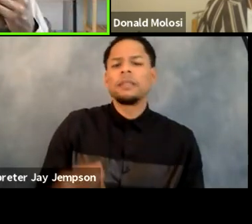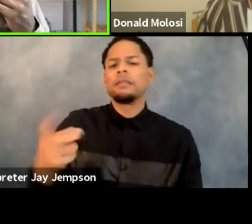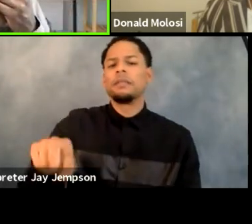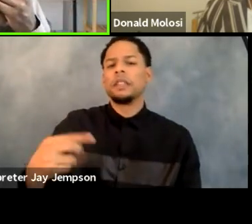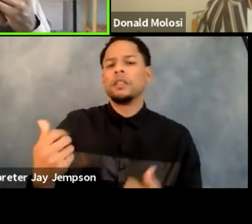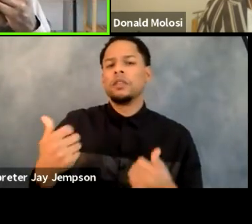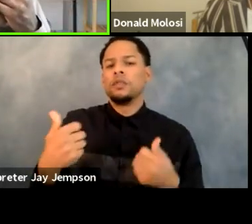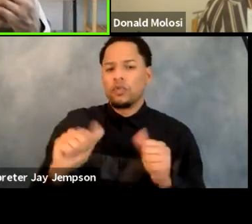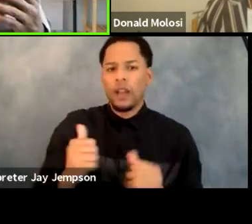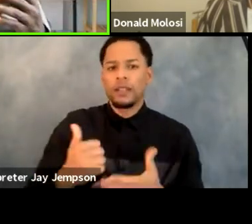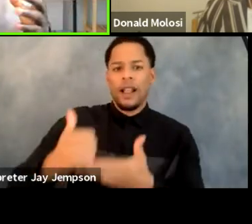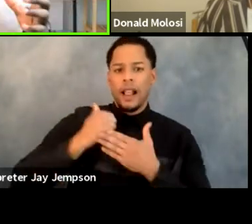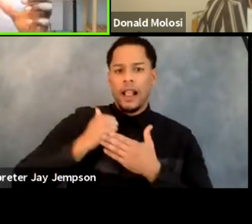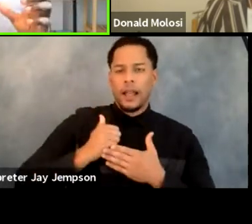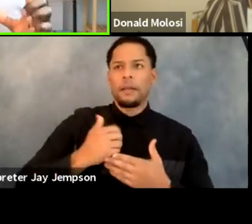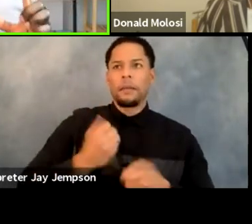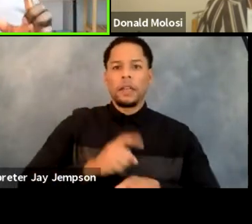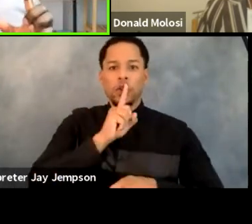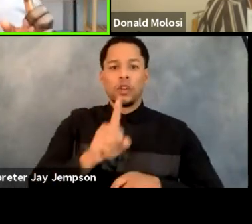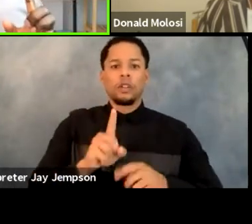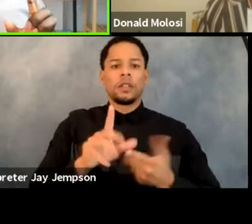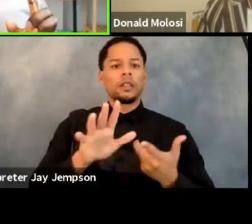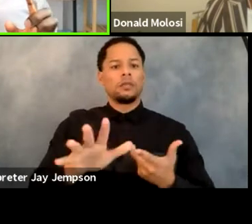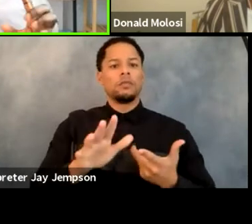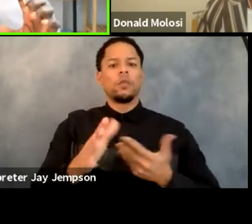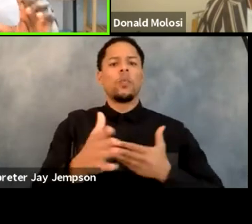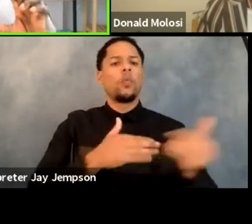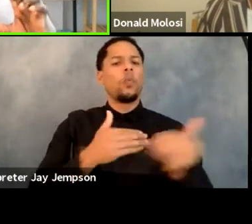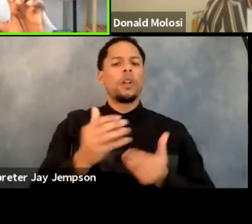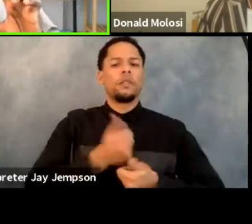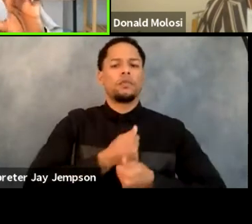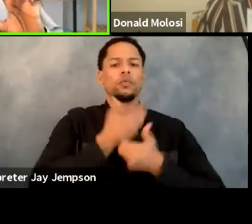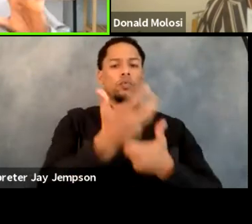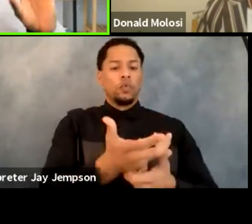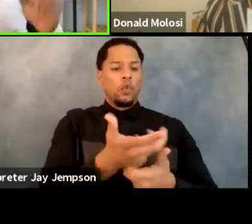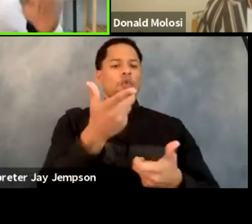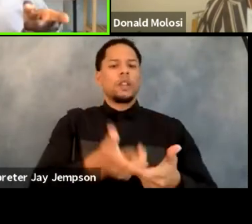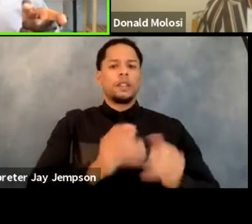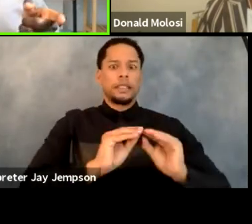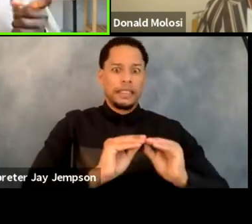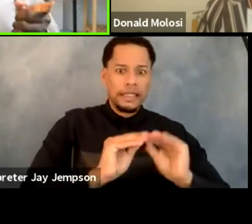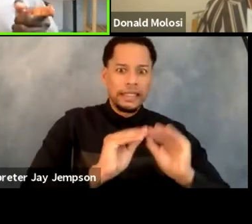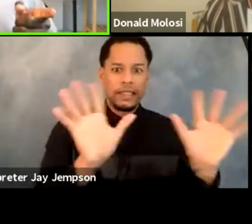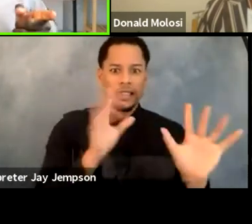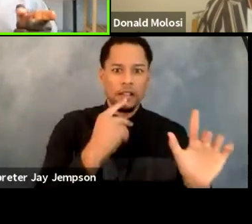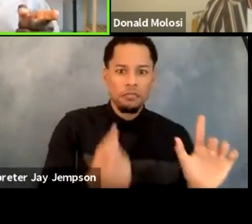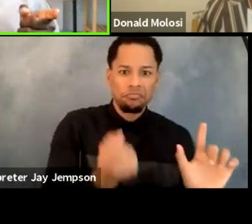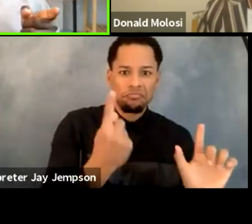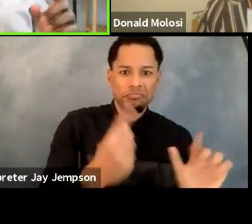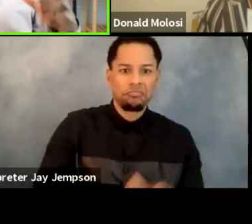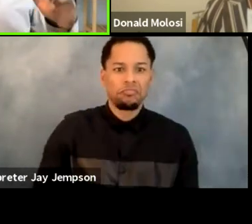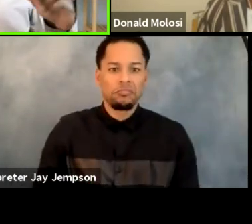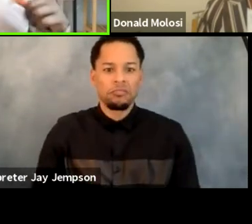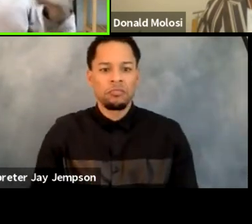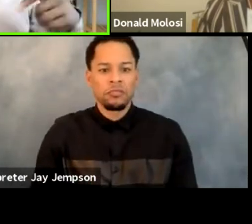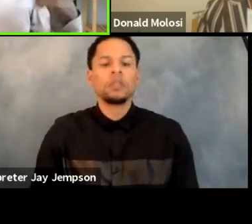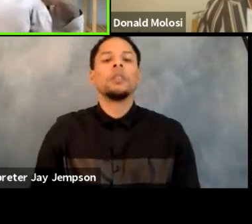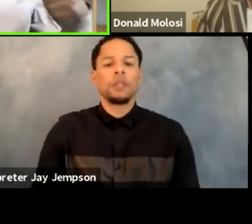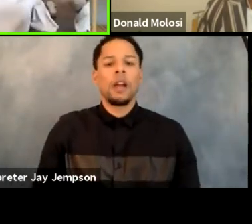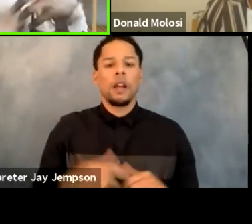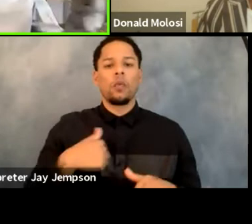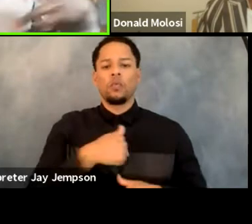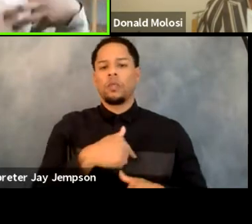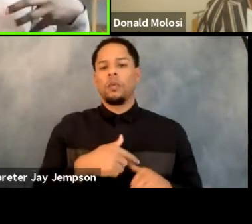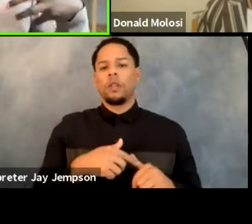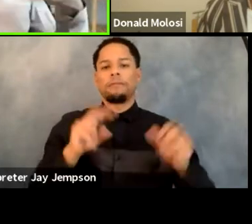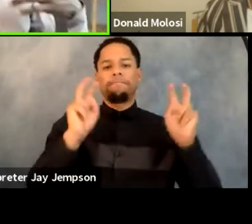say. This question is for Ibukun, and then after that, we're going to flip to why decolonize dramaturgy. So I wanted to